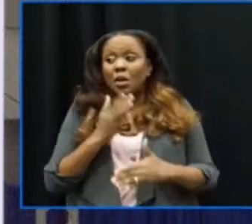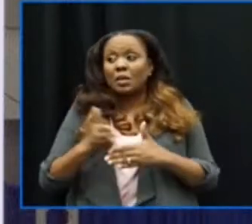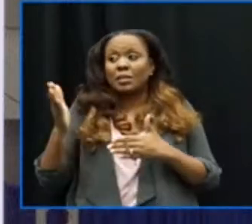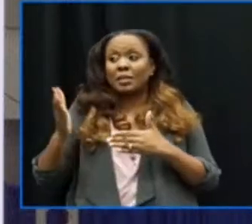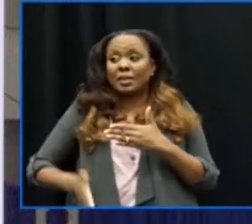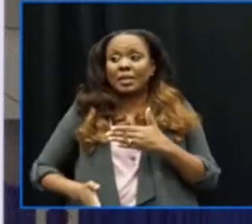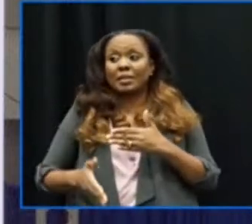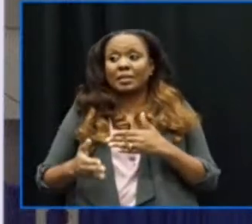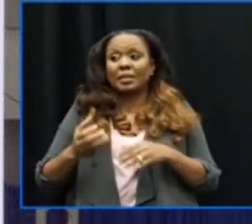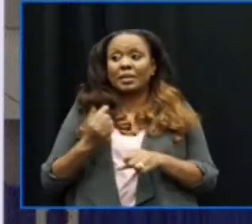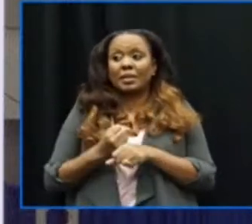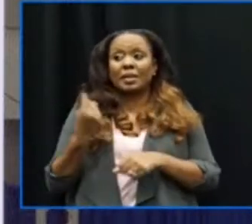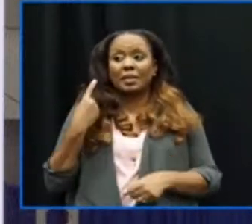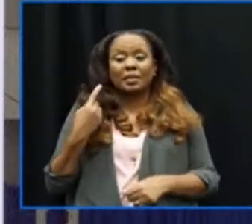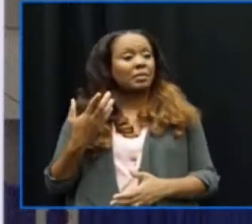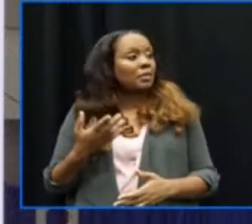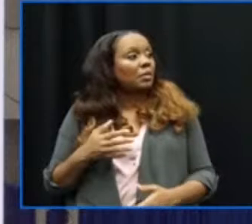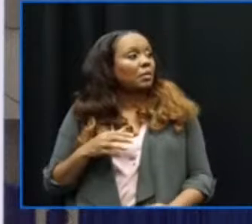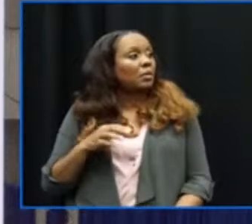year,